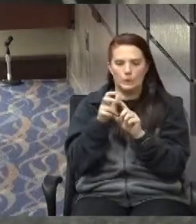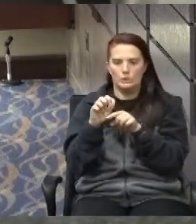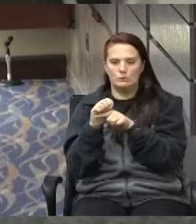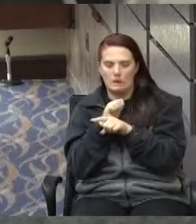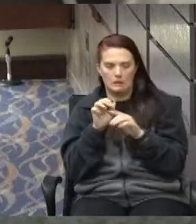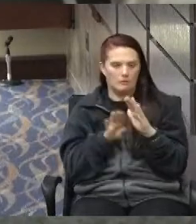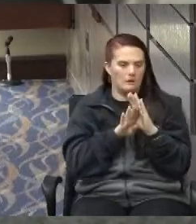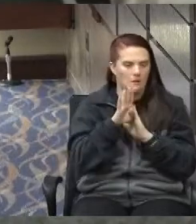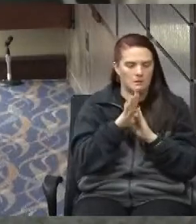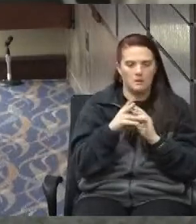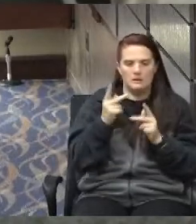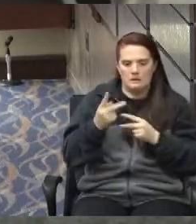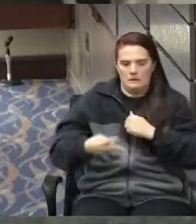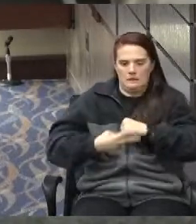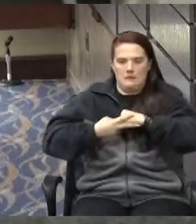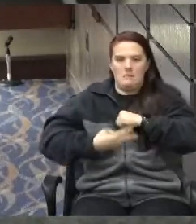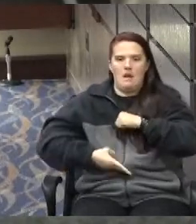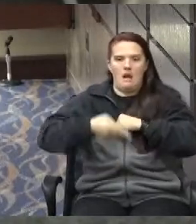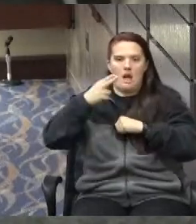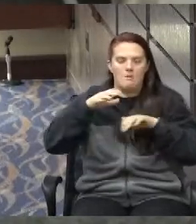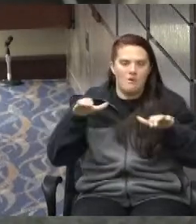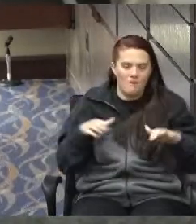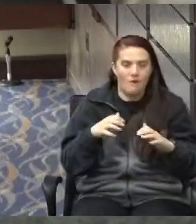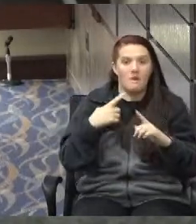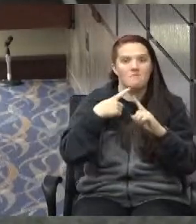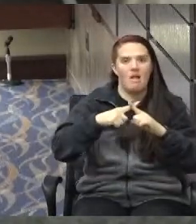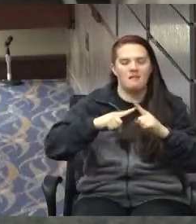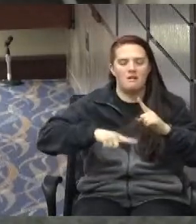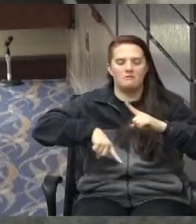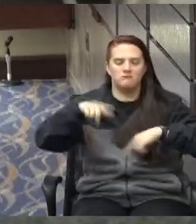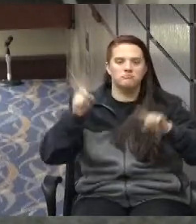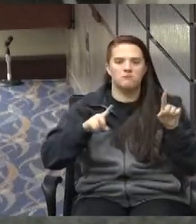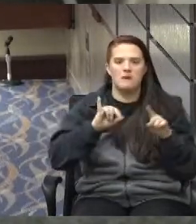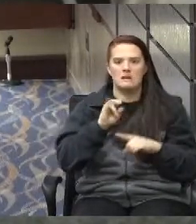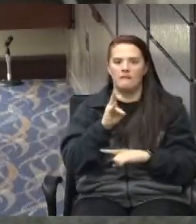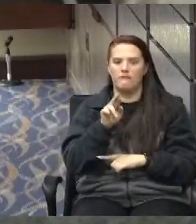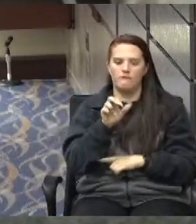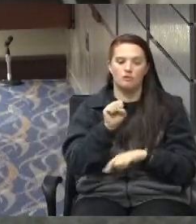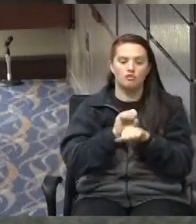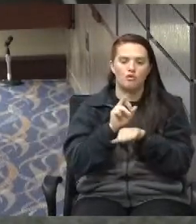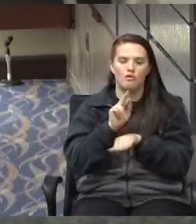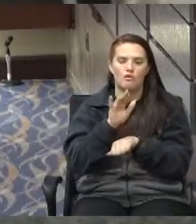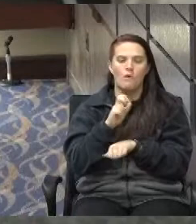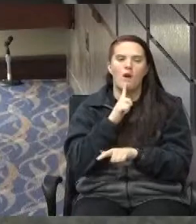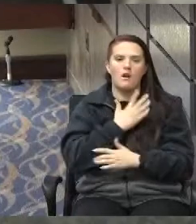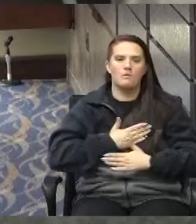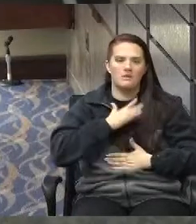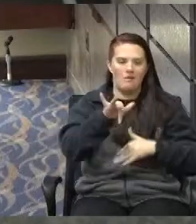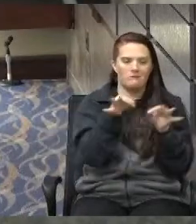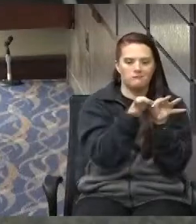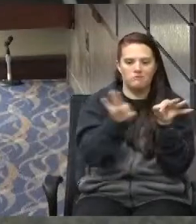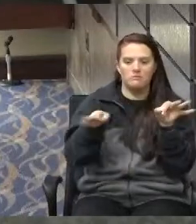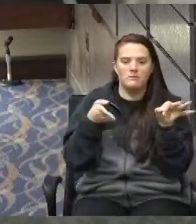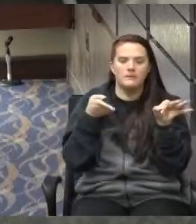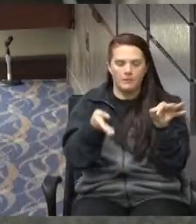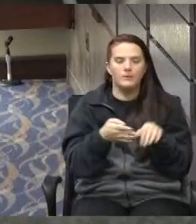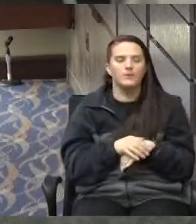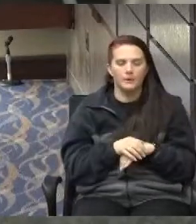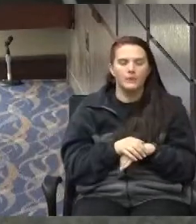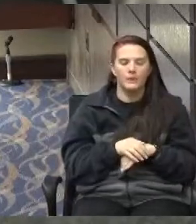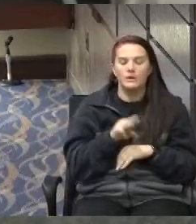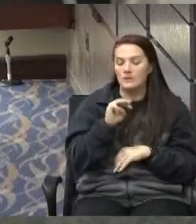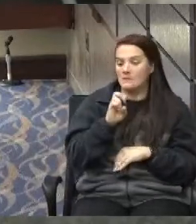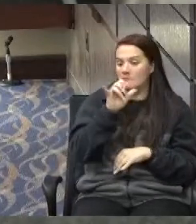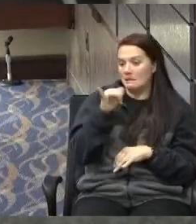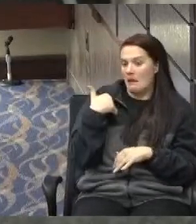a high-performing and diverse workforce. So I appreciate that sentence in there so much. Missy, I